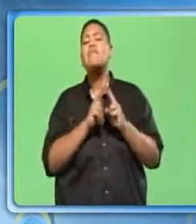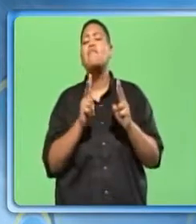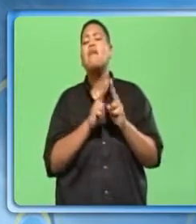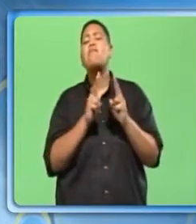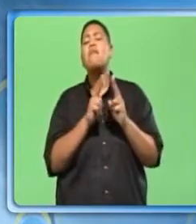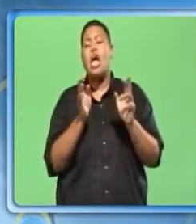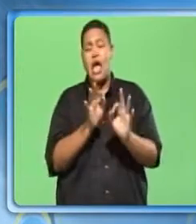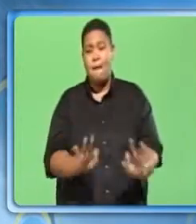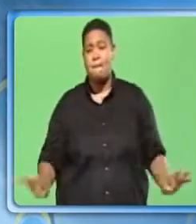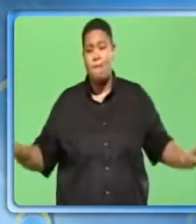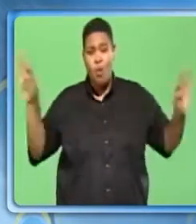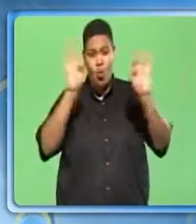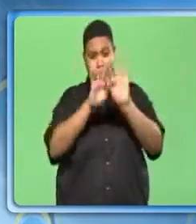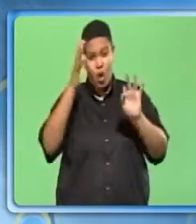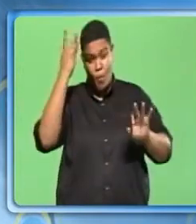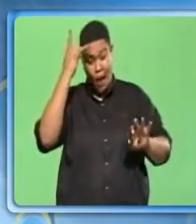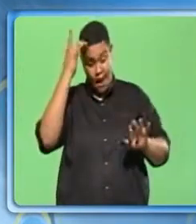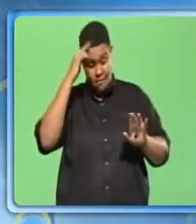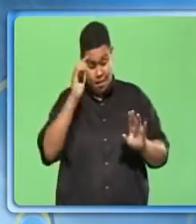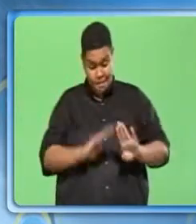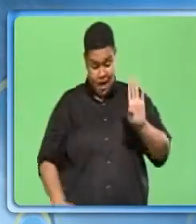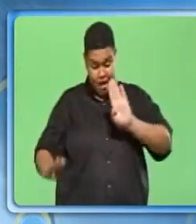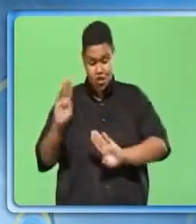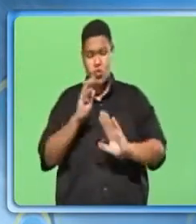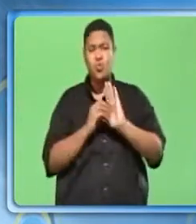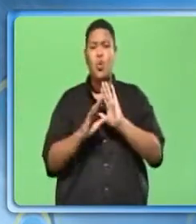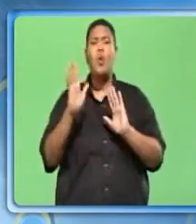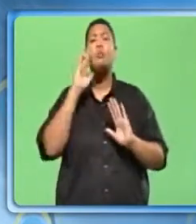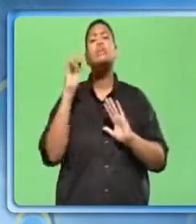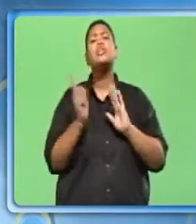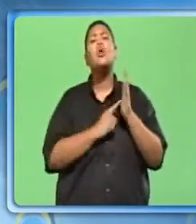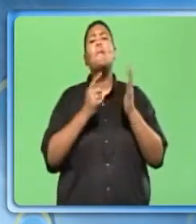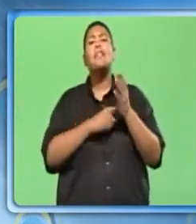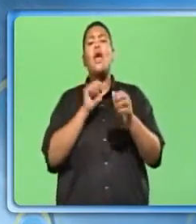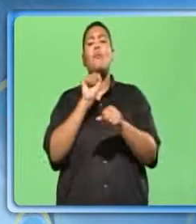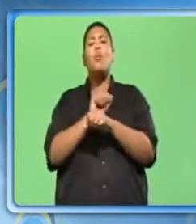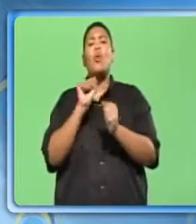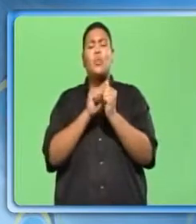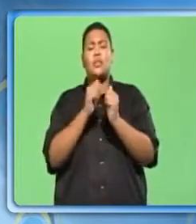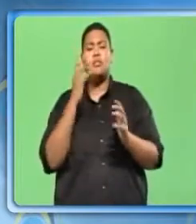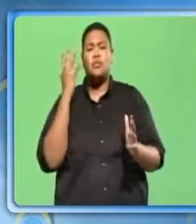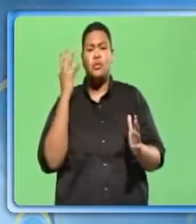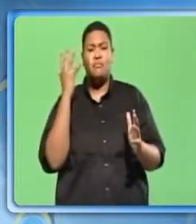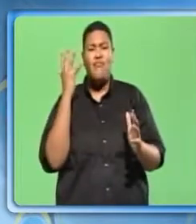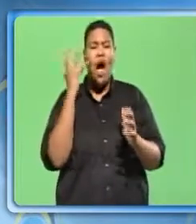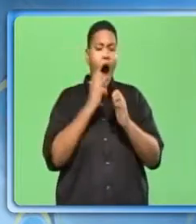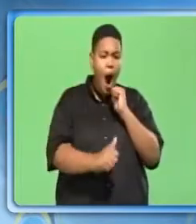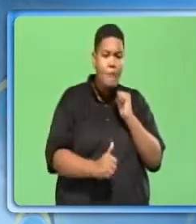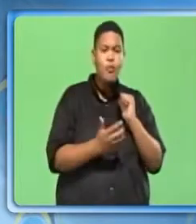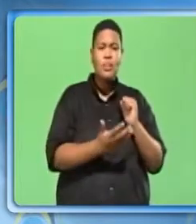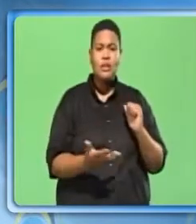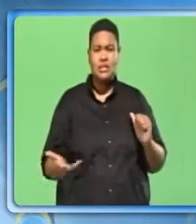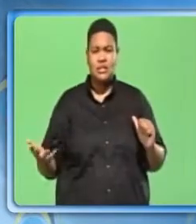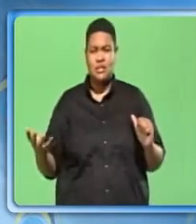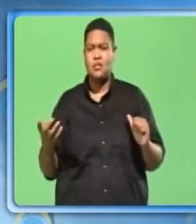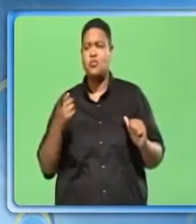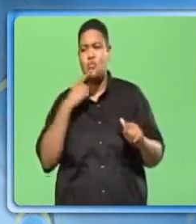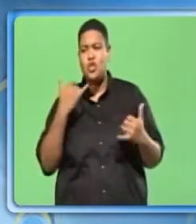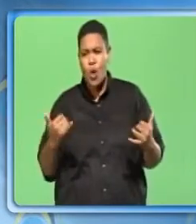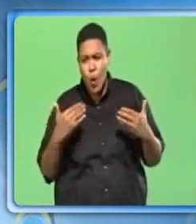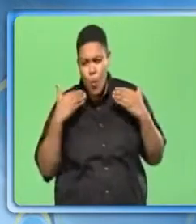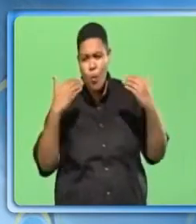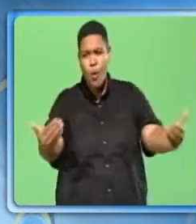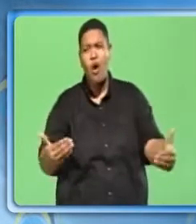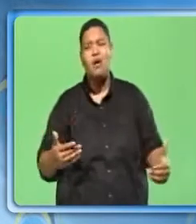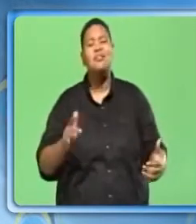important because a biology student will sometimes work with harmful substances. Go on now, be